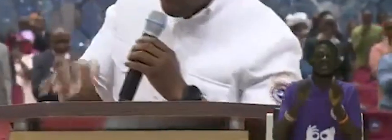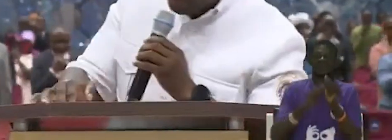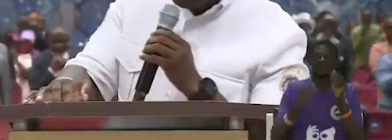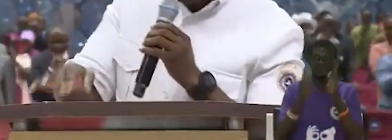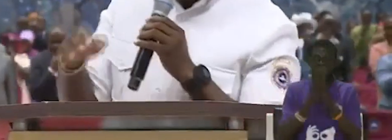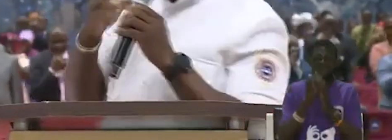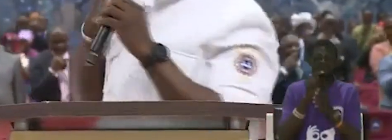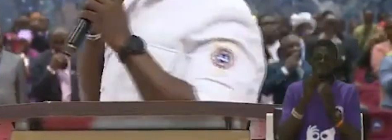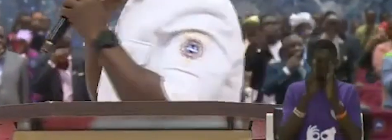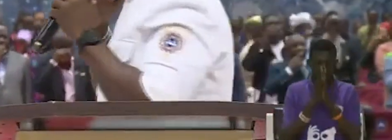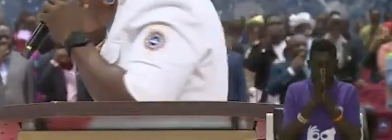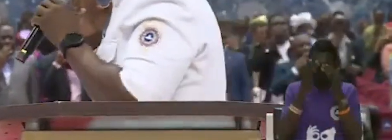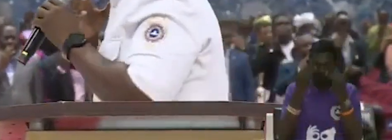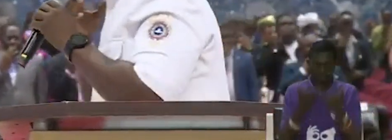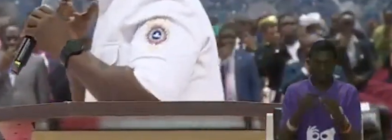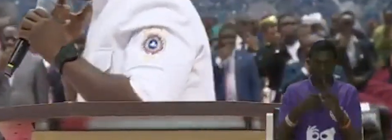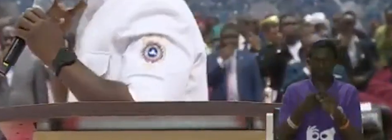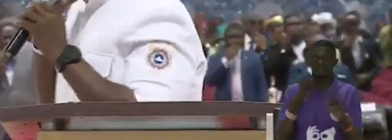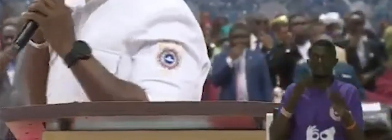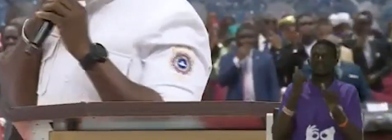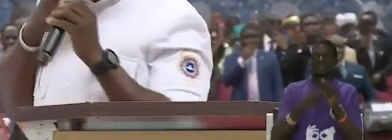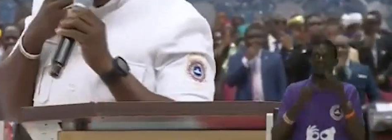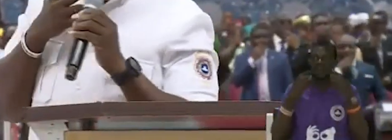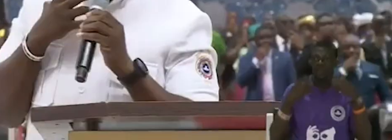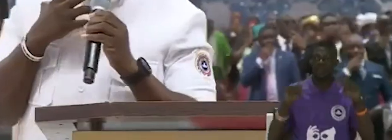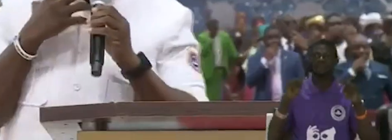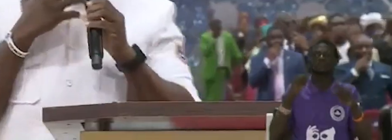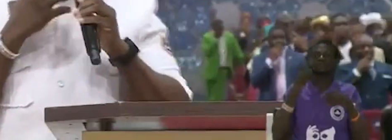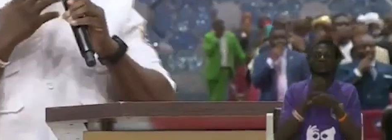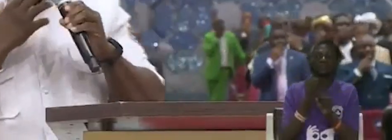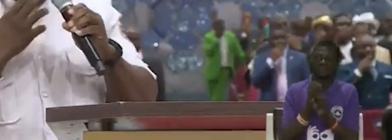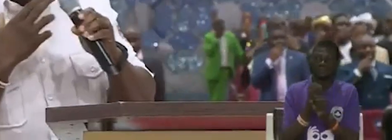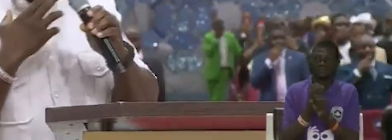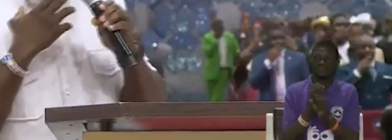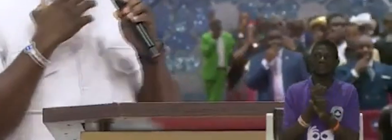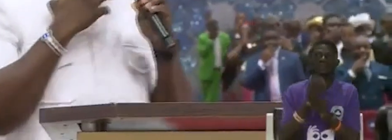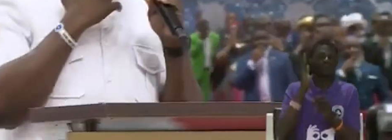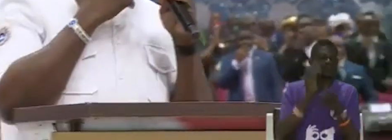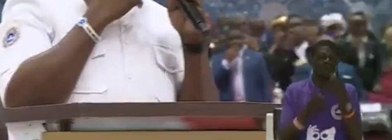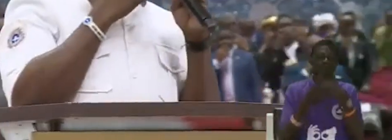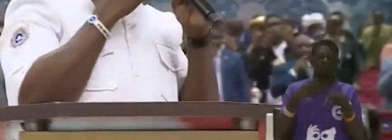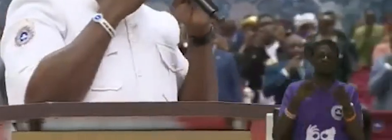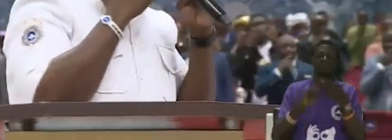pray, every declaration you make will come to